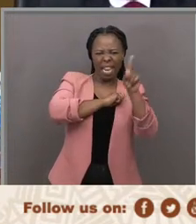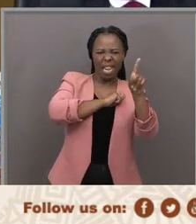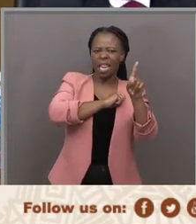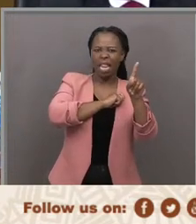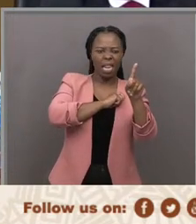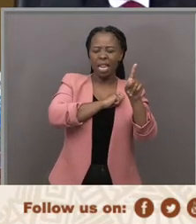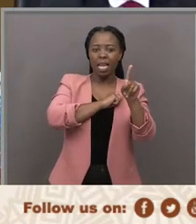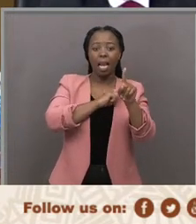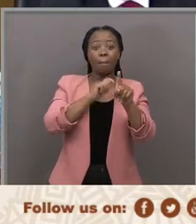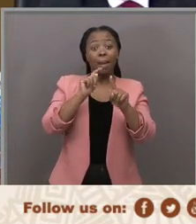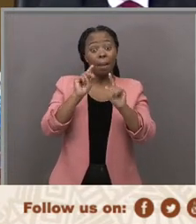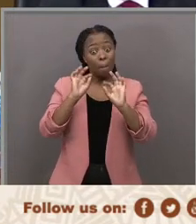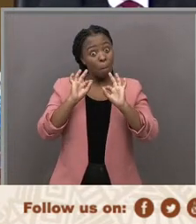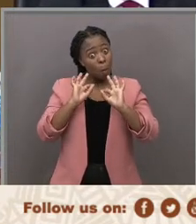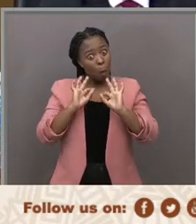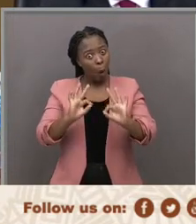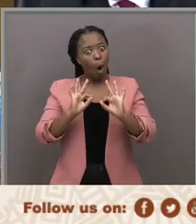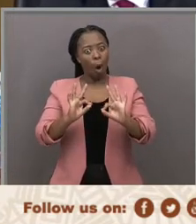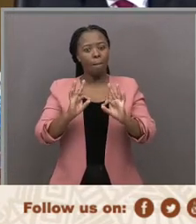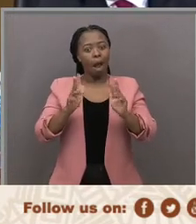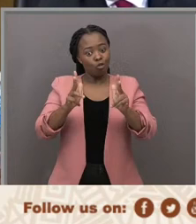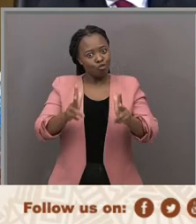The proper trains are being built.